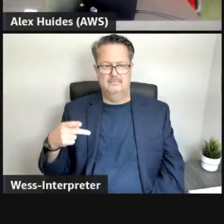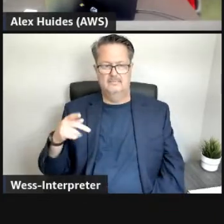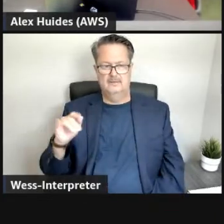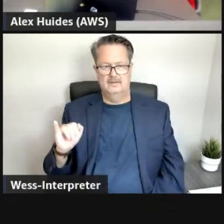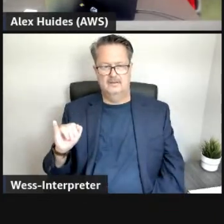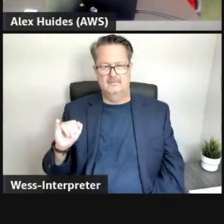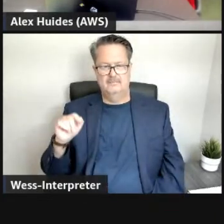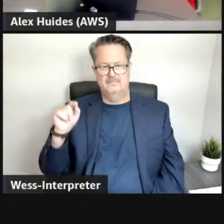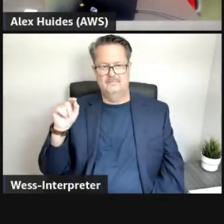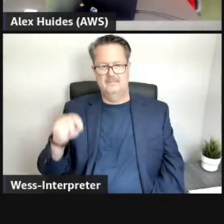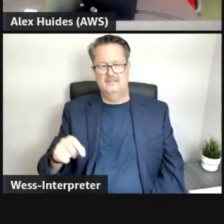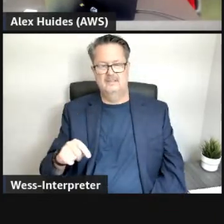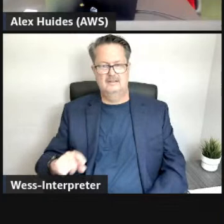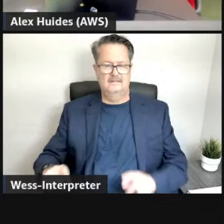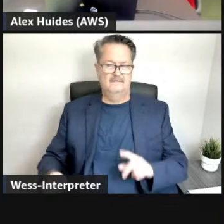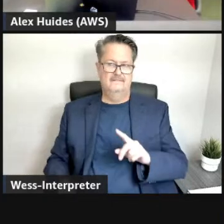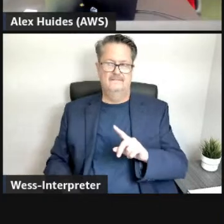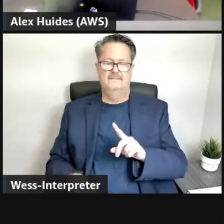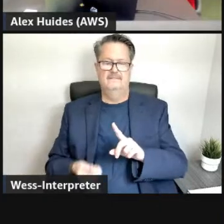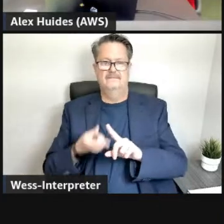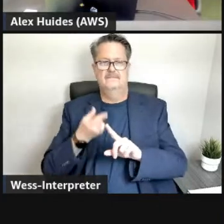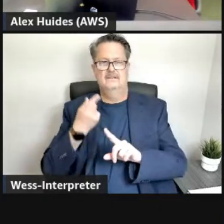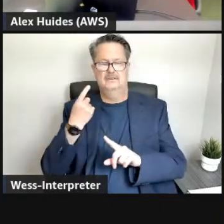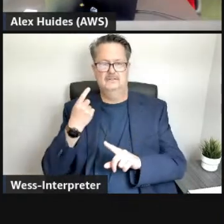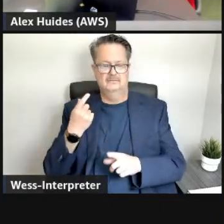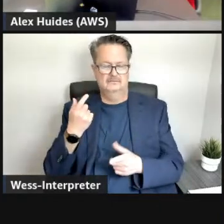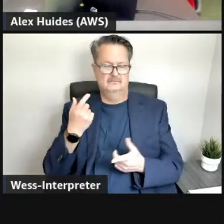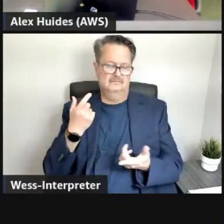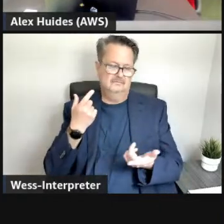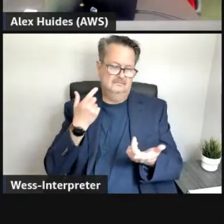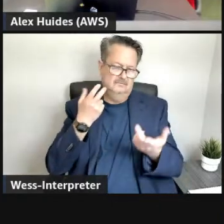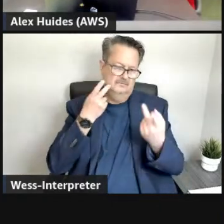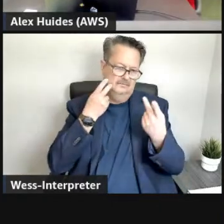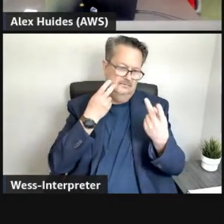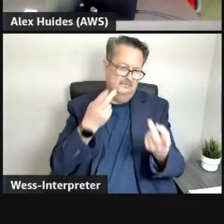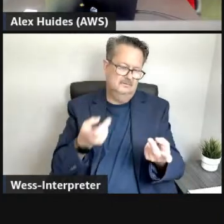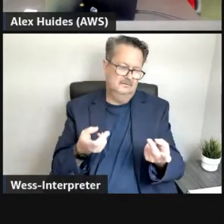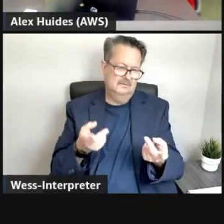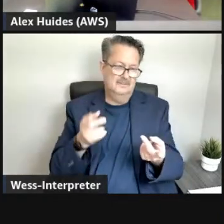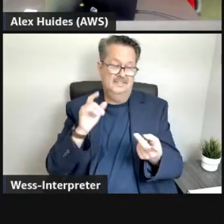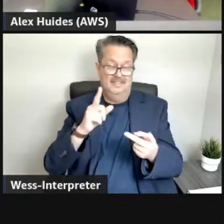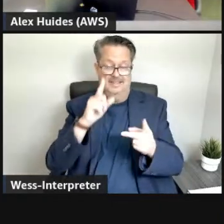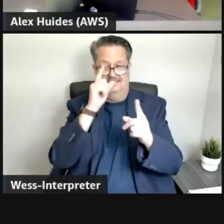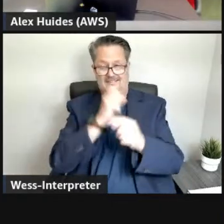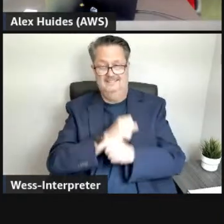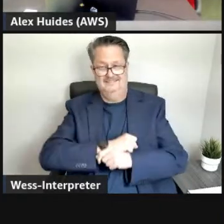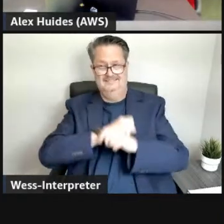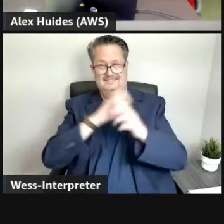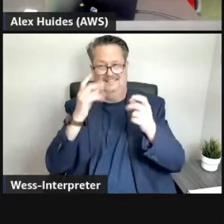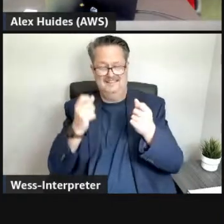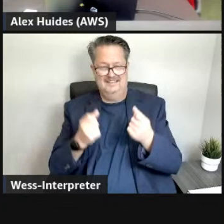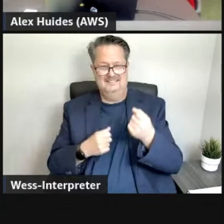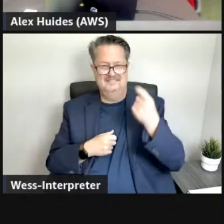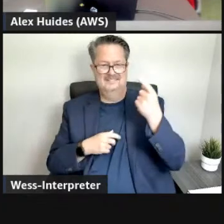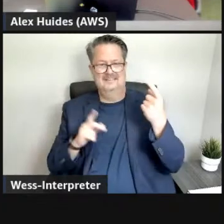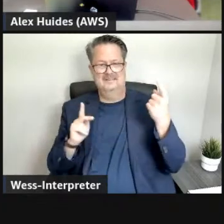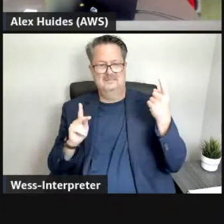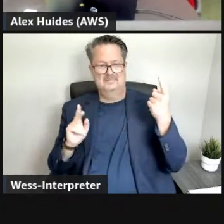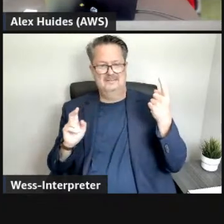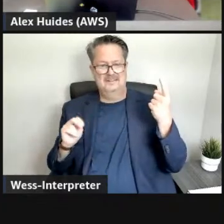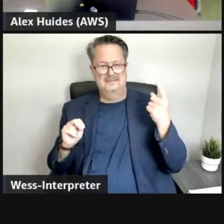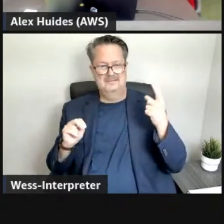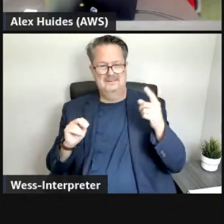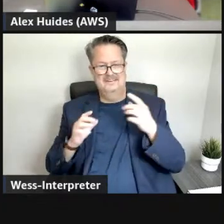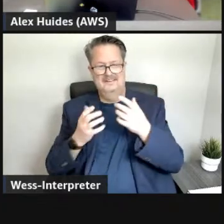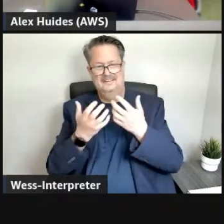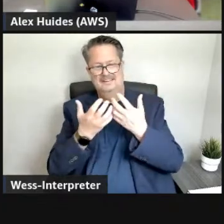very first cool thing about the Kubernetes Gateway API. This is how I actually got to understand Kubernetes networking. So